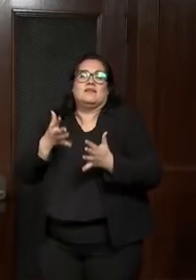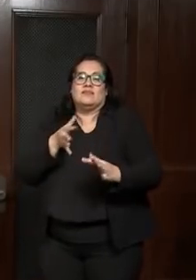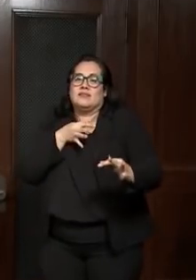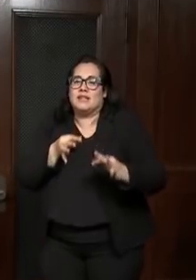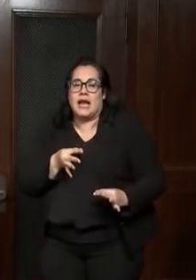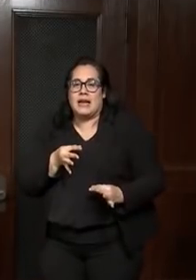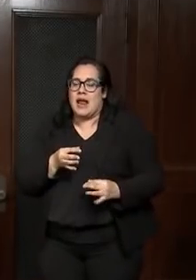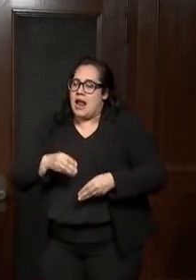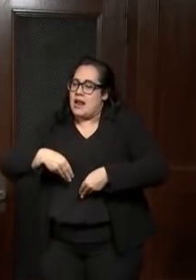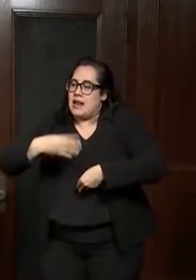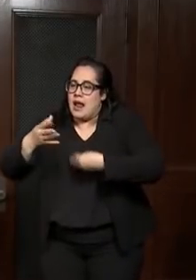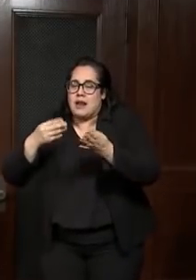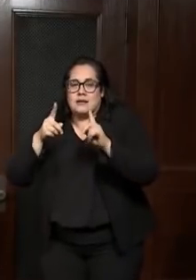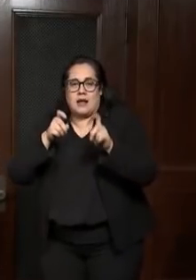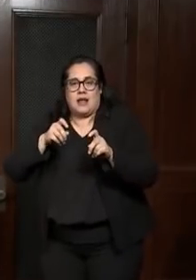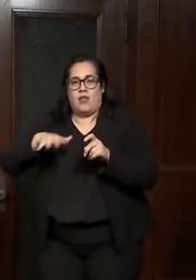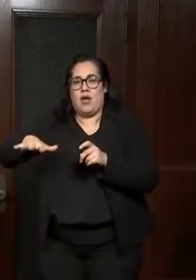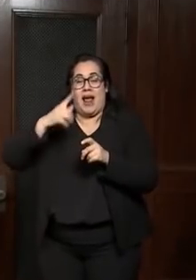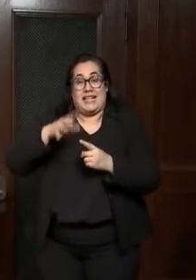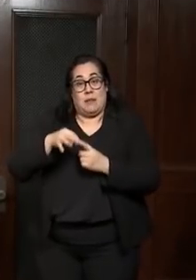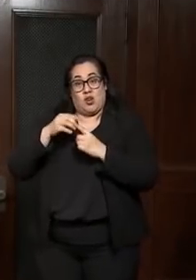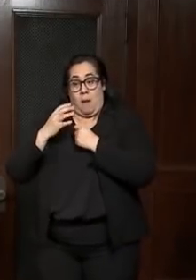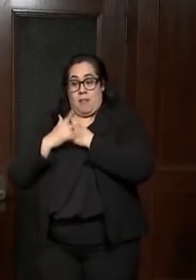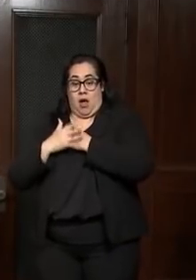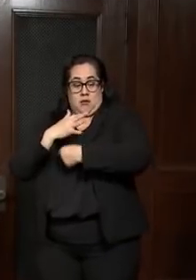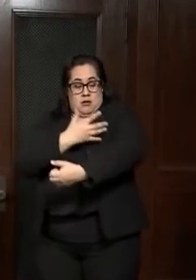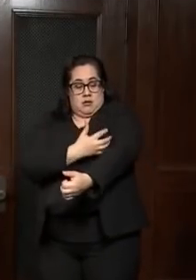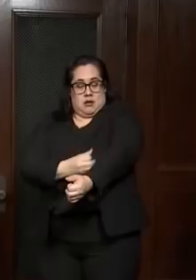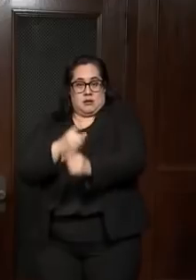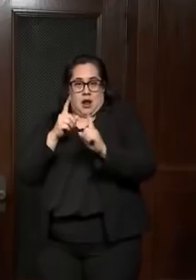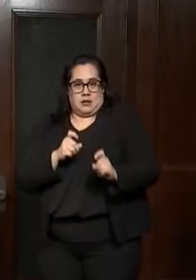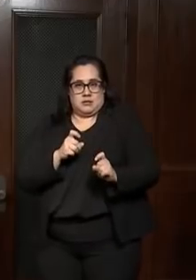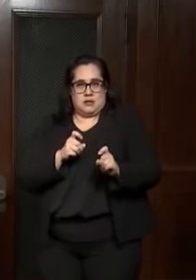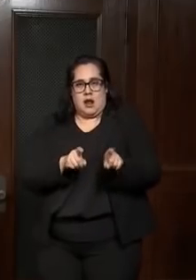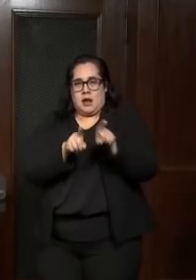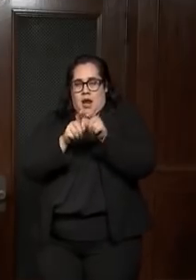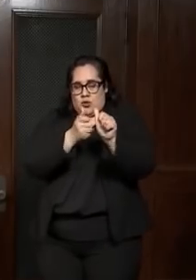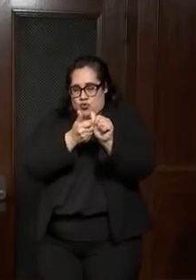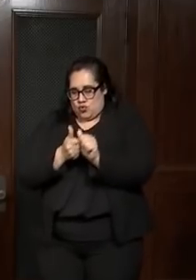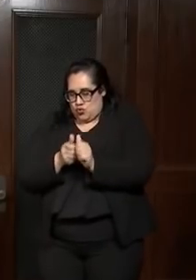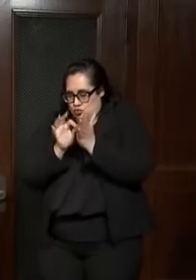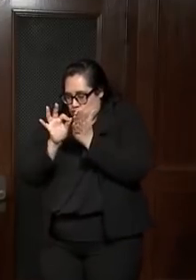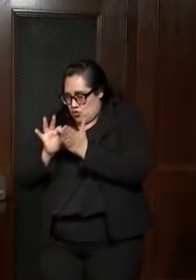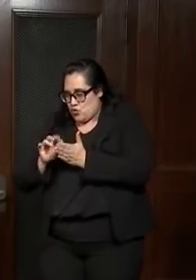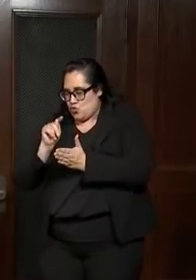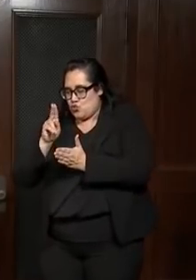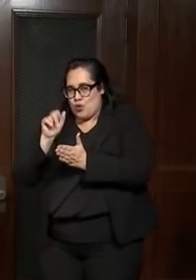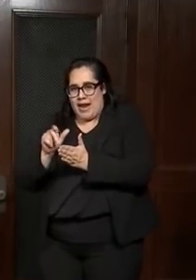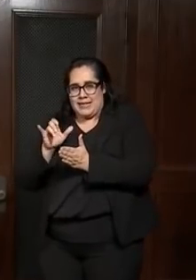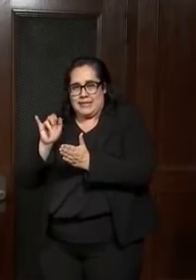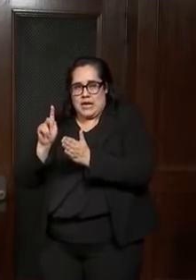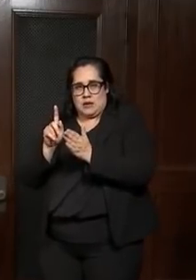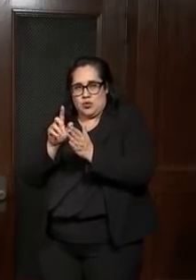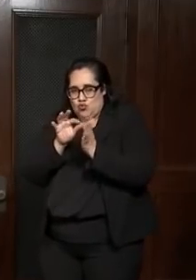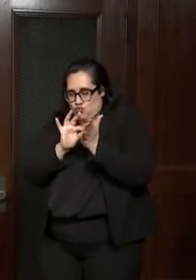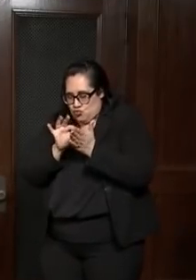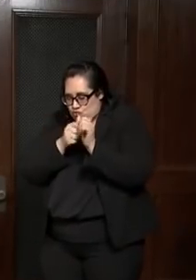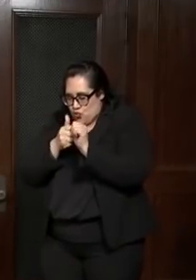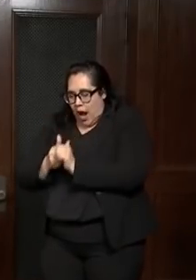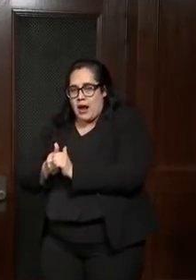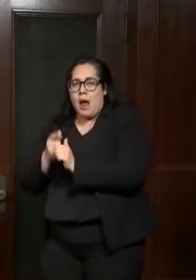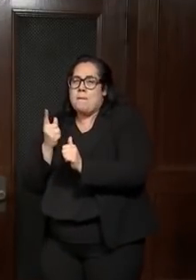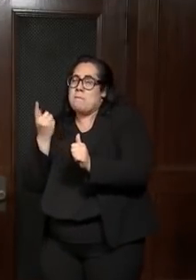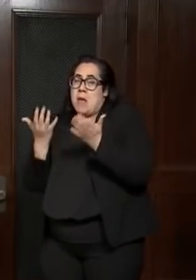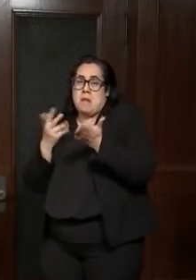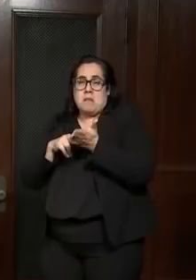the testing out there, especially for blood tests. Get the tracing and tracking regime set up, and that might be thousands